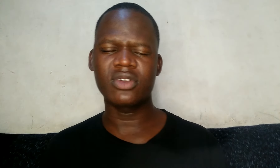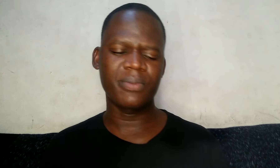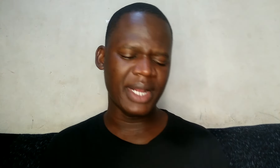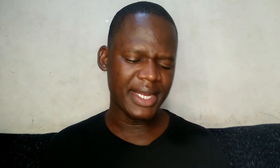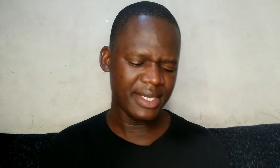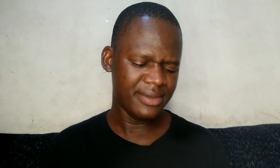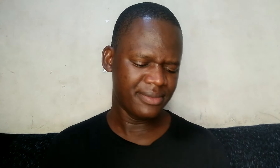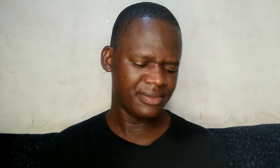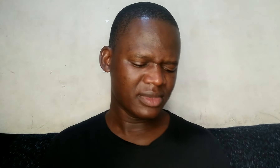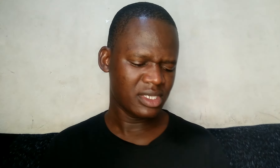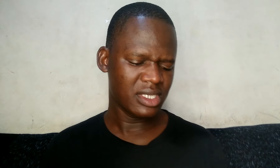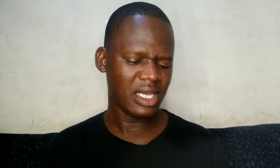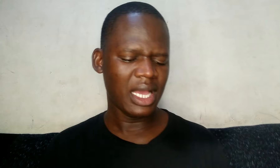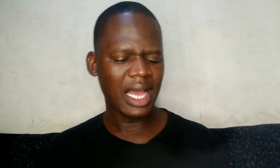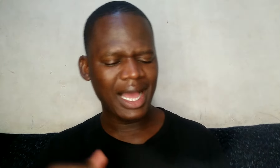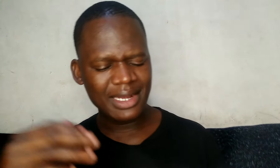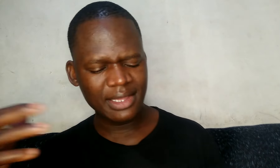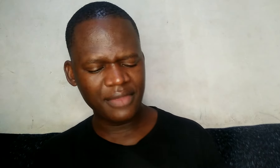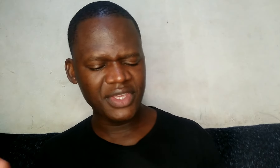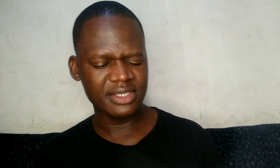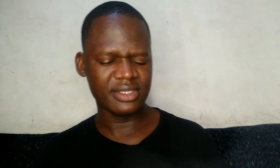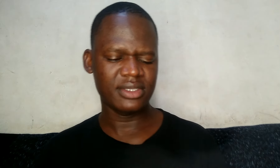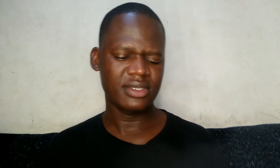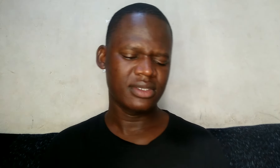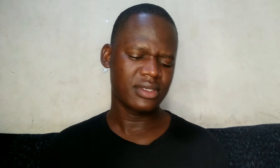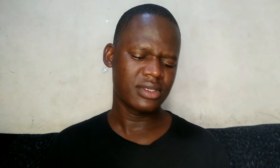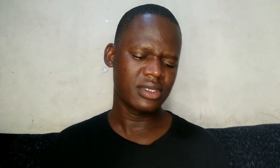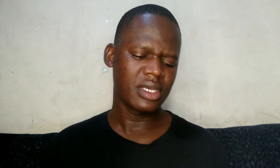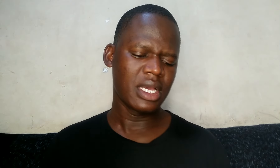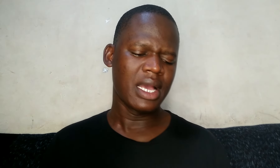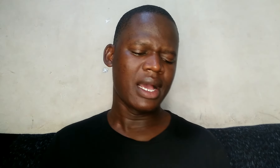taxing Kenyans on bread and other things.